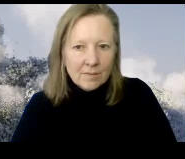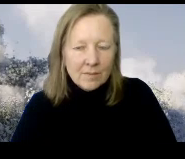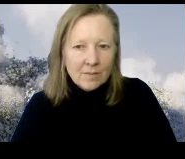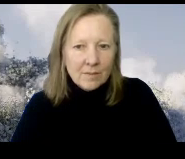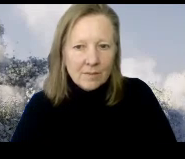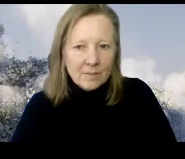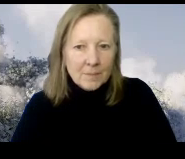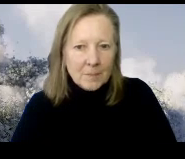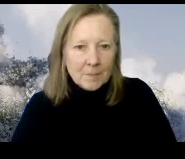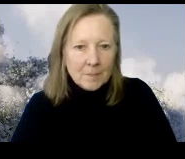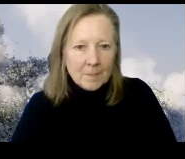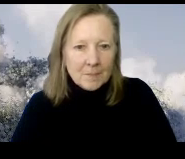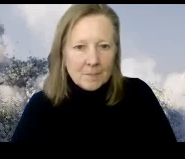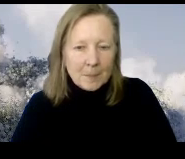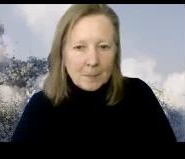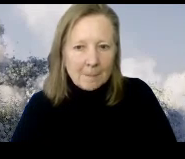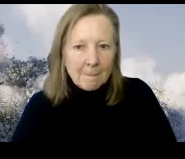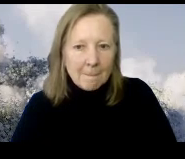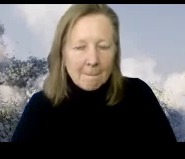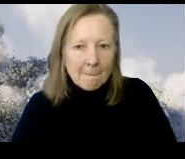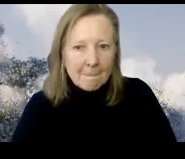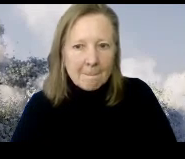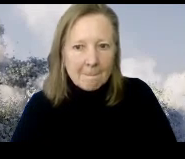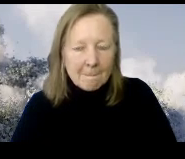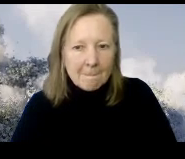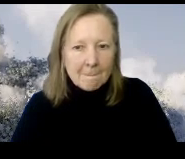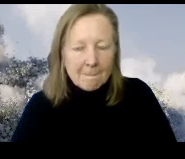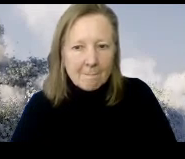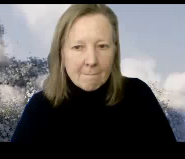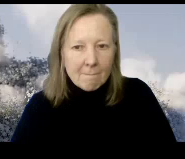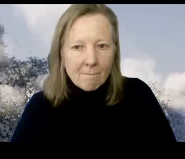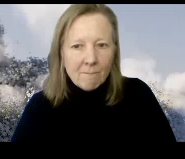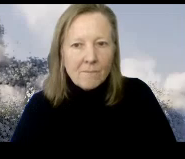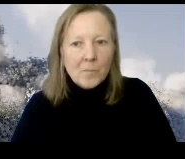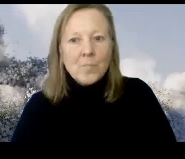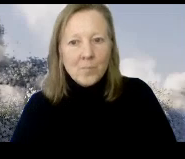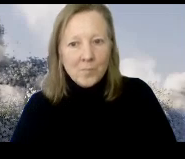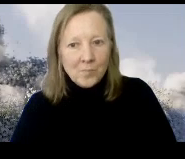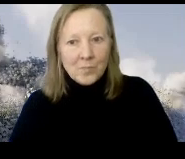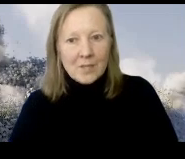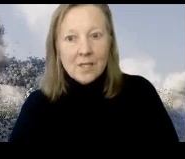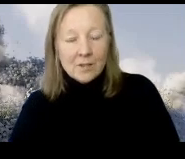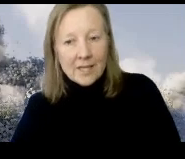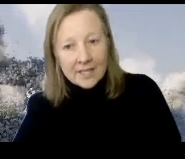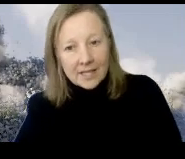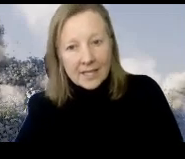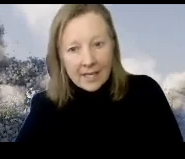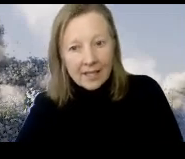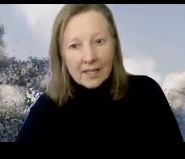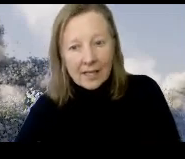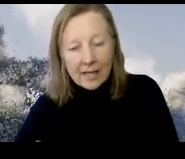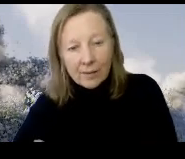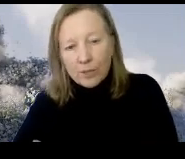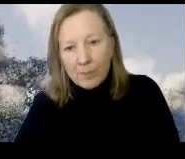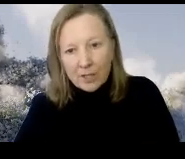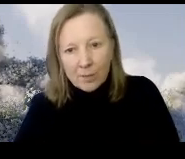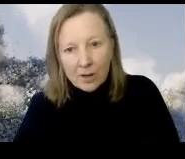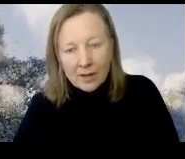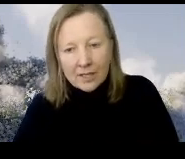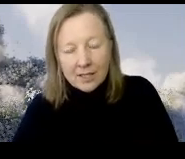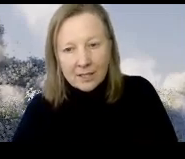documents. Now, by CLB documents, may I be cleared on that? Mm-hmm. So that's the Canadian